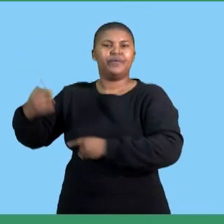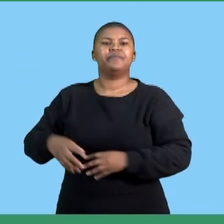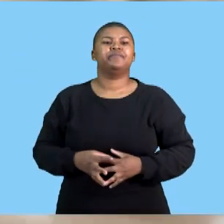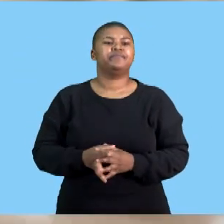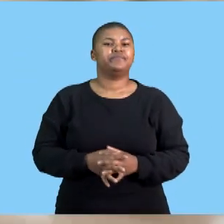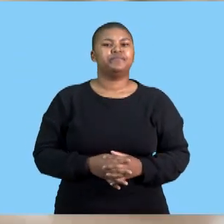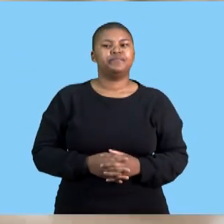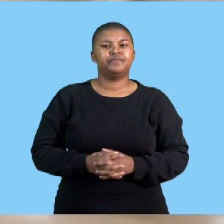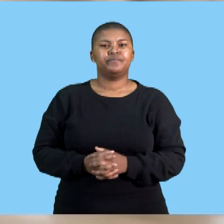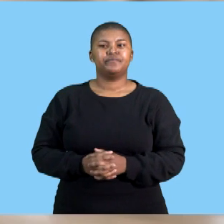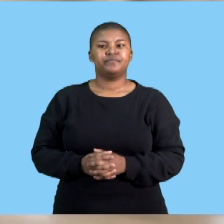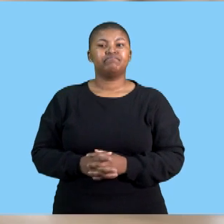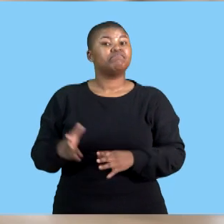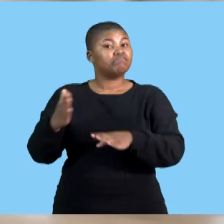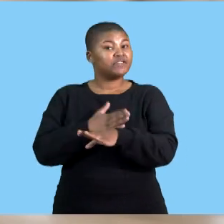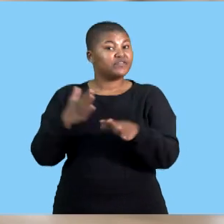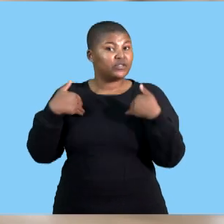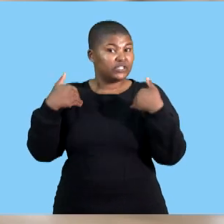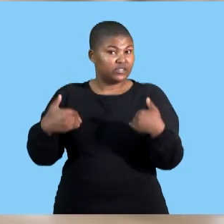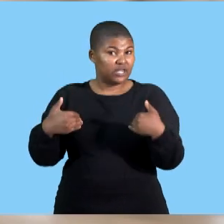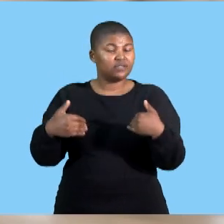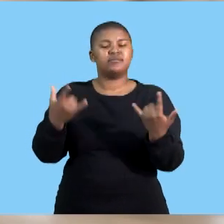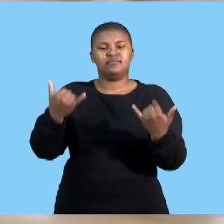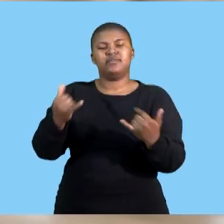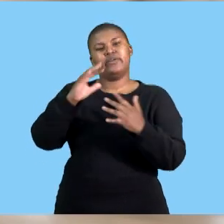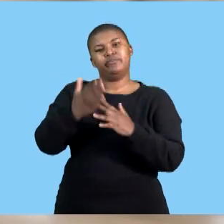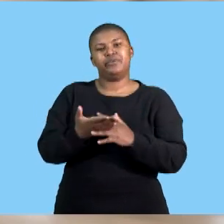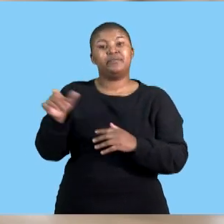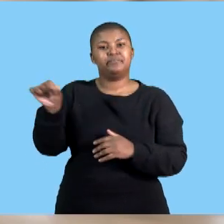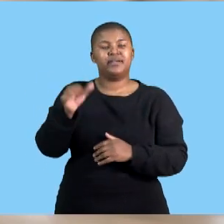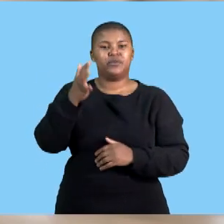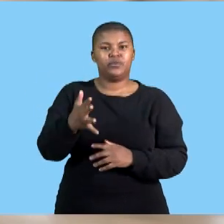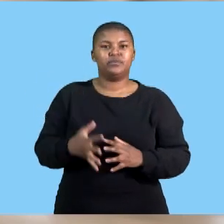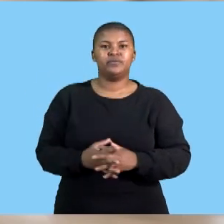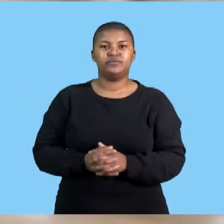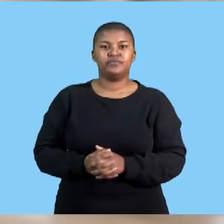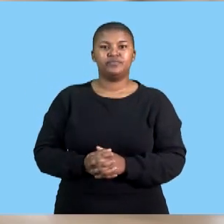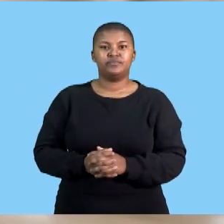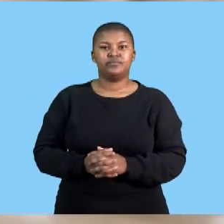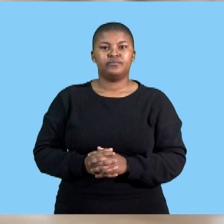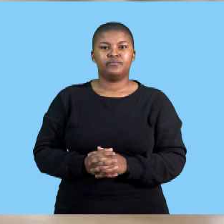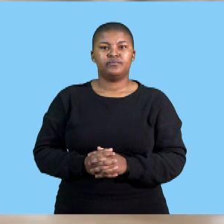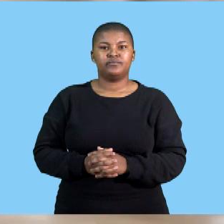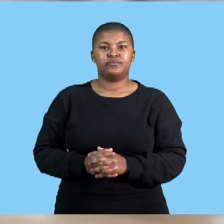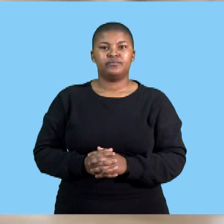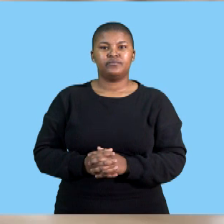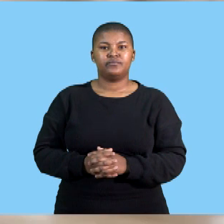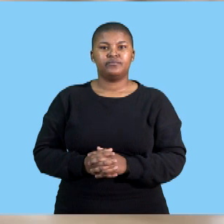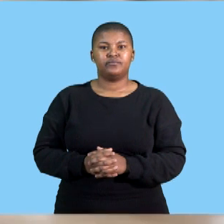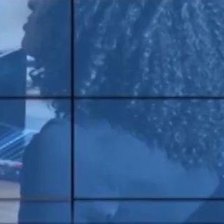business. Now, before we start looking at our first concept, let us just go for a quick ad break and we will be back.